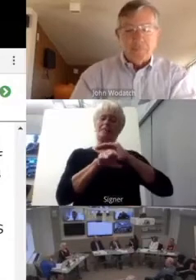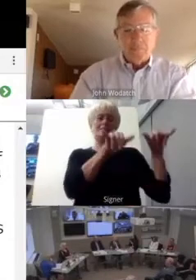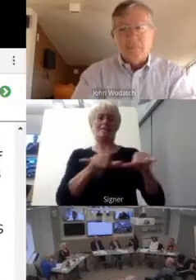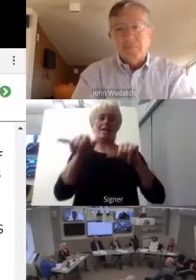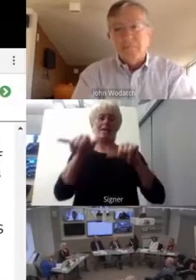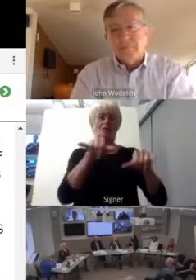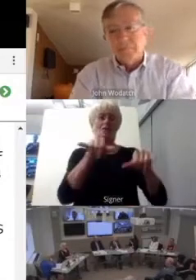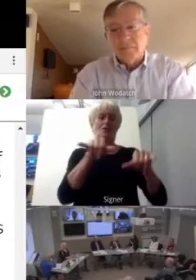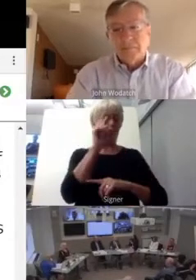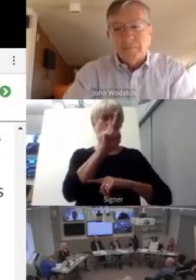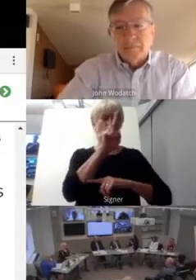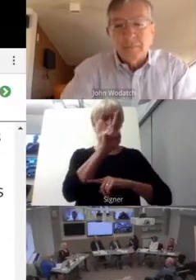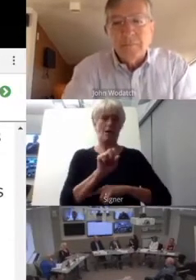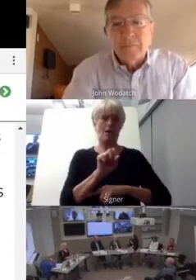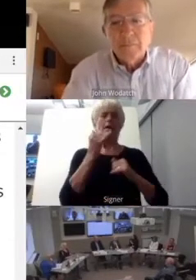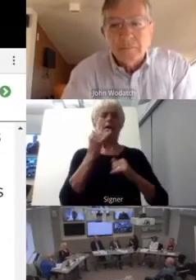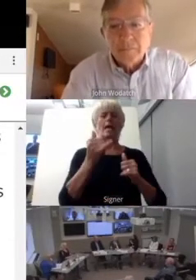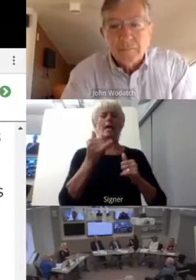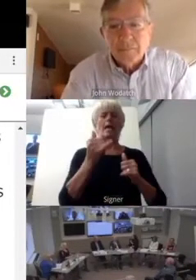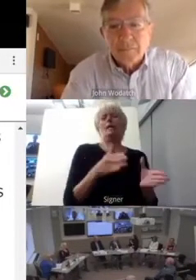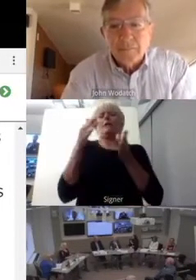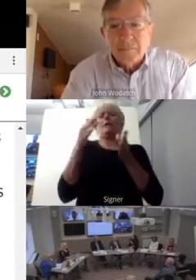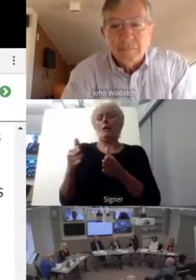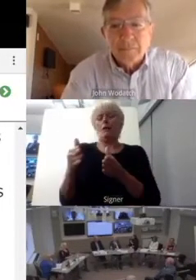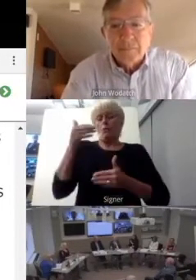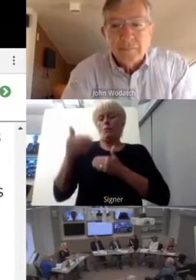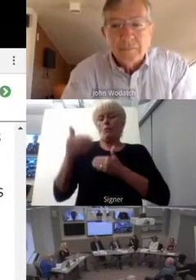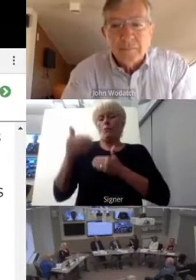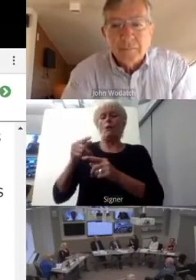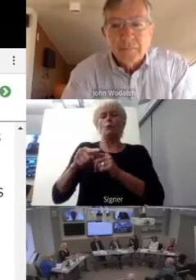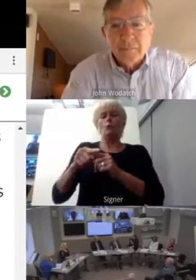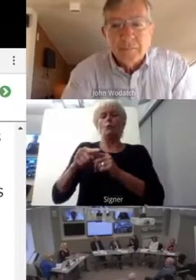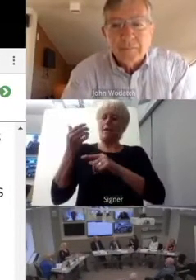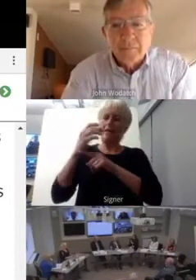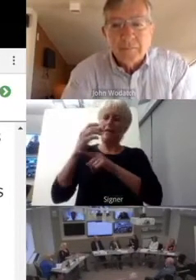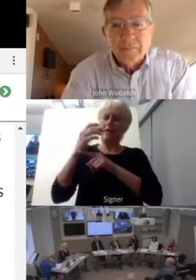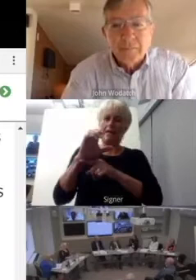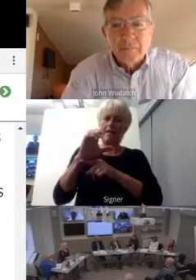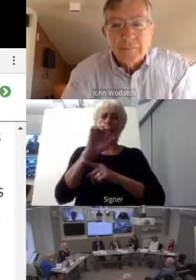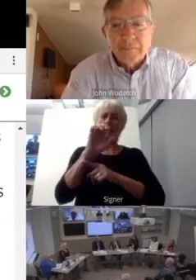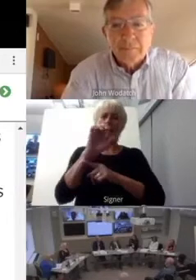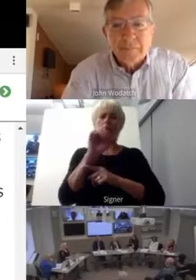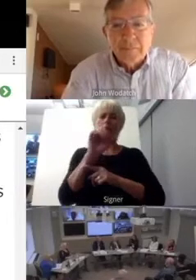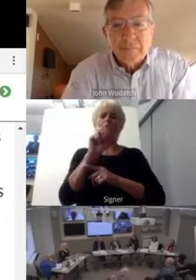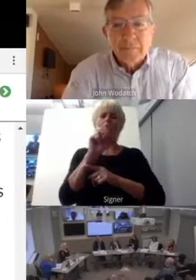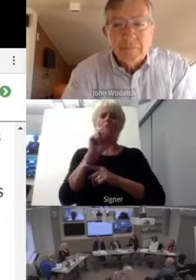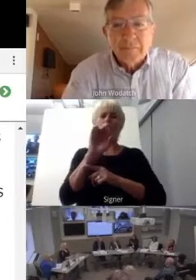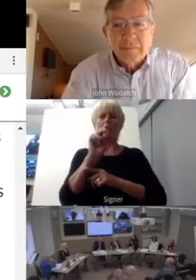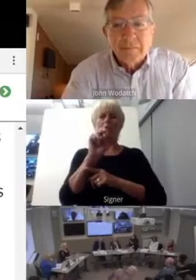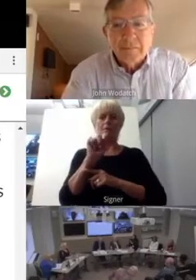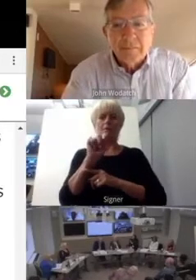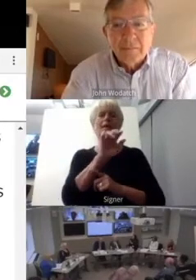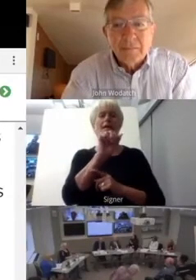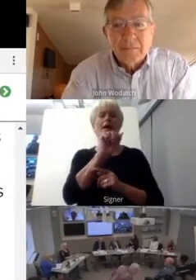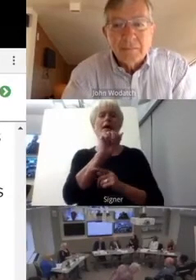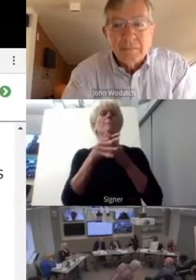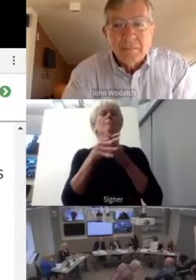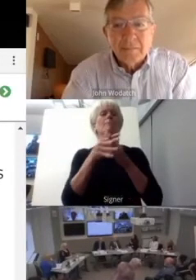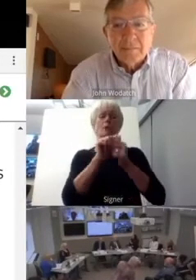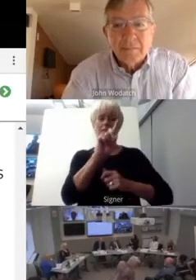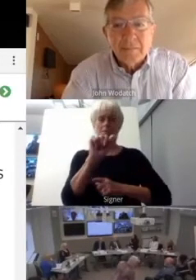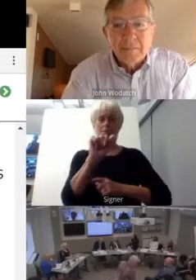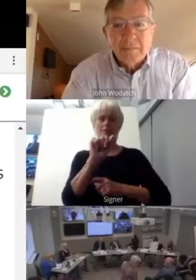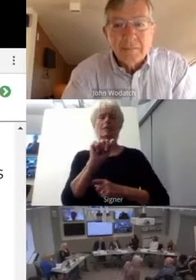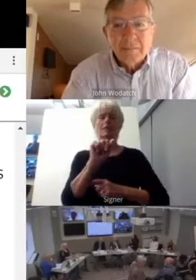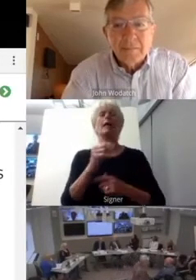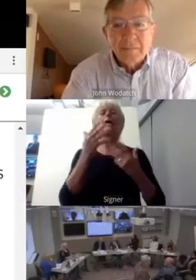the process of enforcement of the Americans with Disabilities Act. And we're joined over the web with Mr. John Wodach. John,